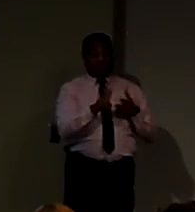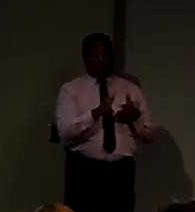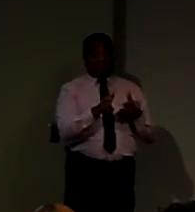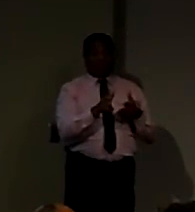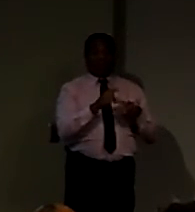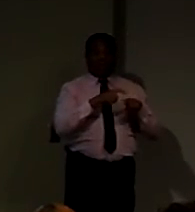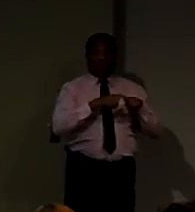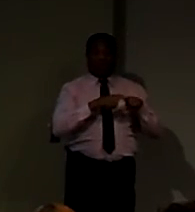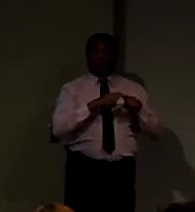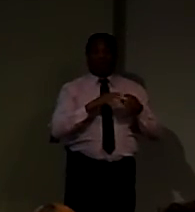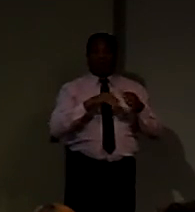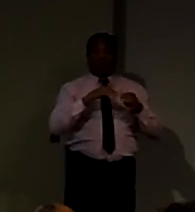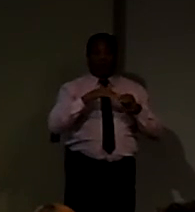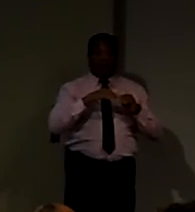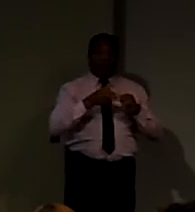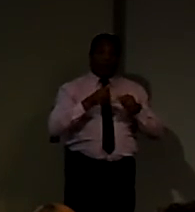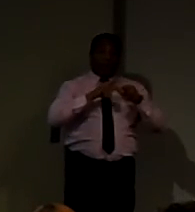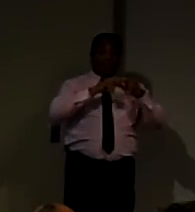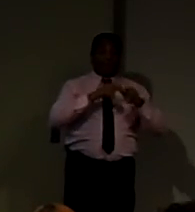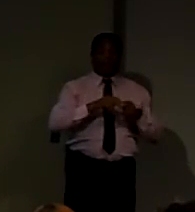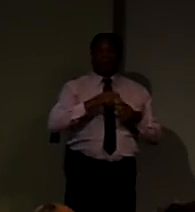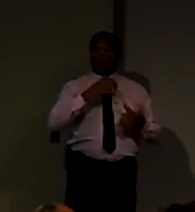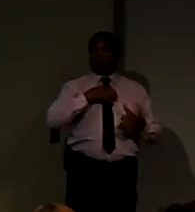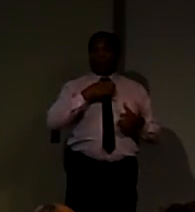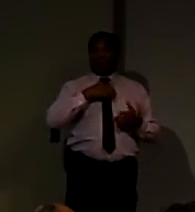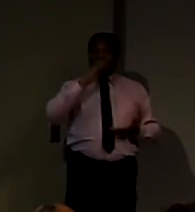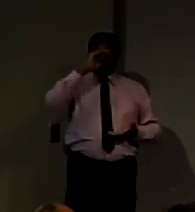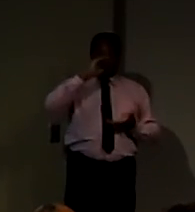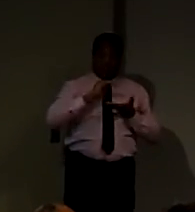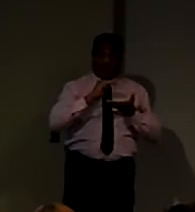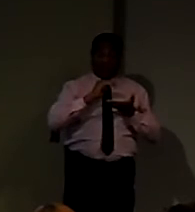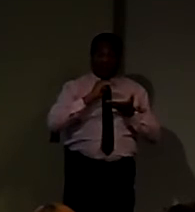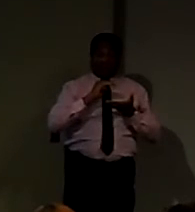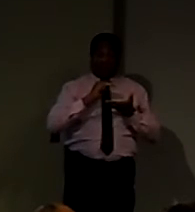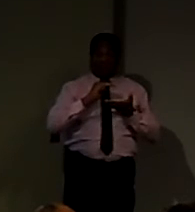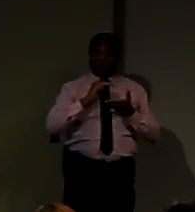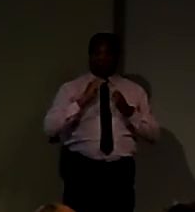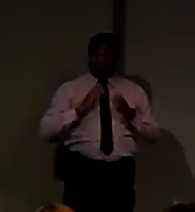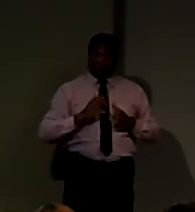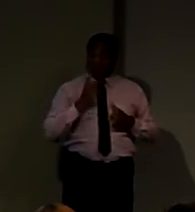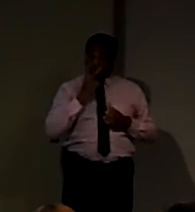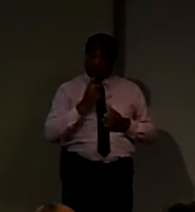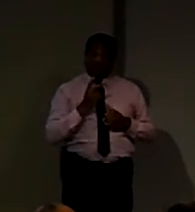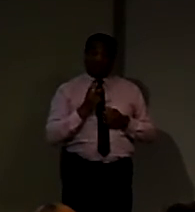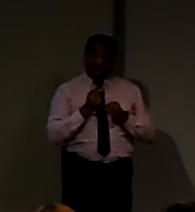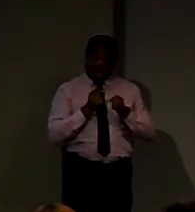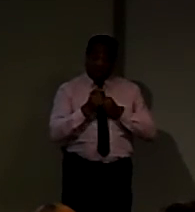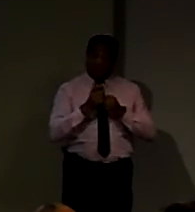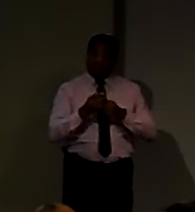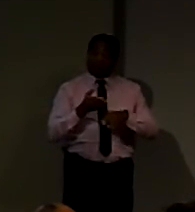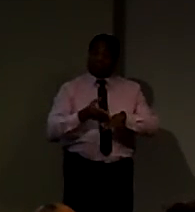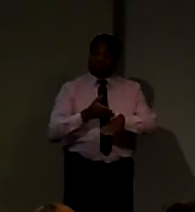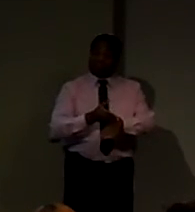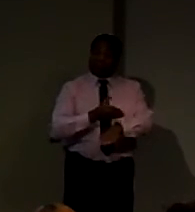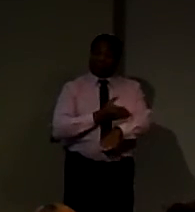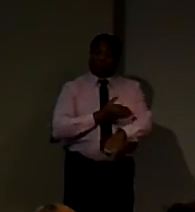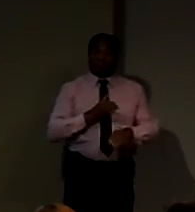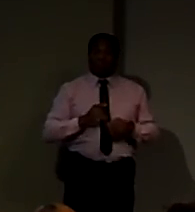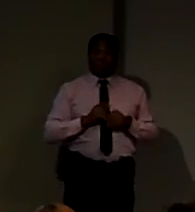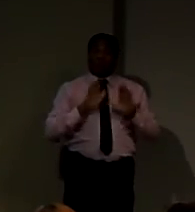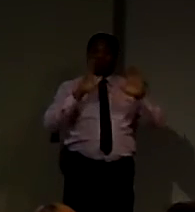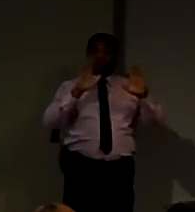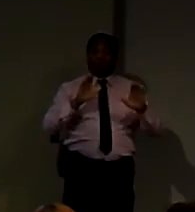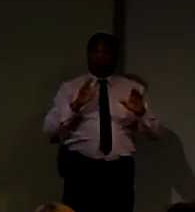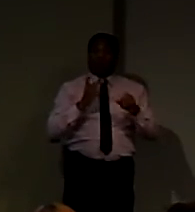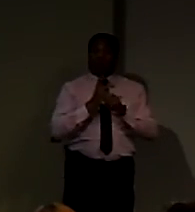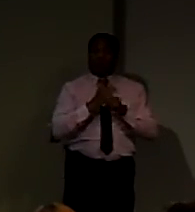up, our complaints are down, and our regular surveys with customers show they see an improvement year after year. We have an excellent